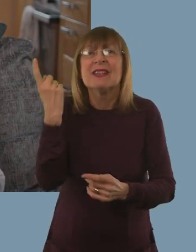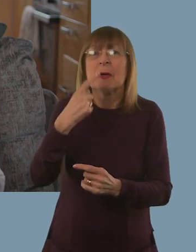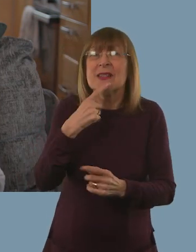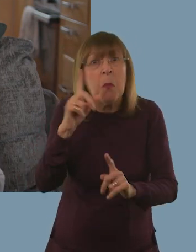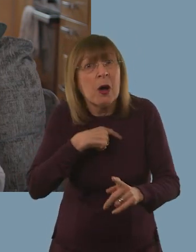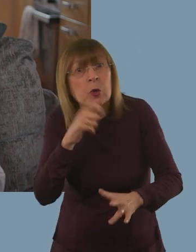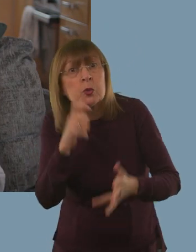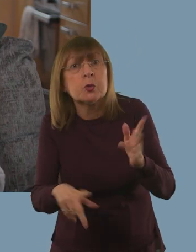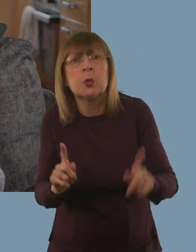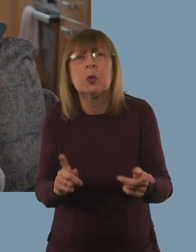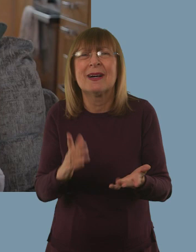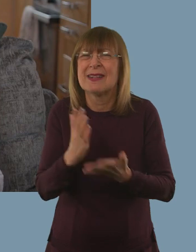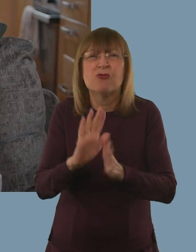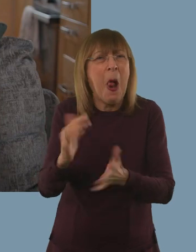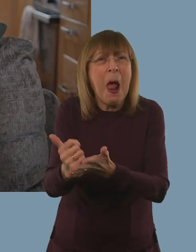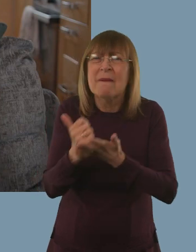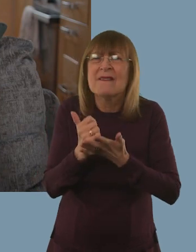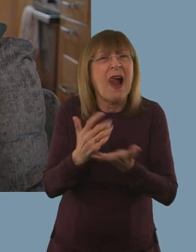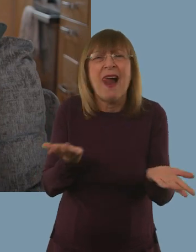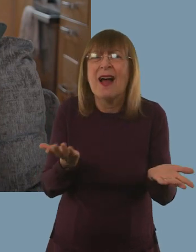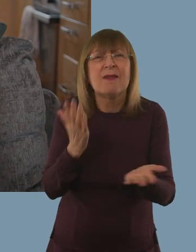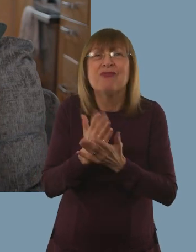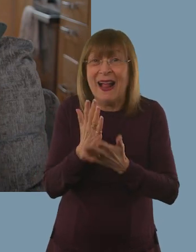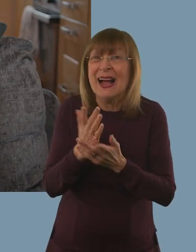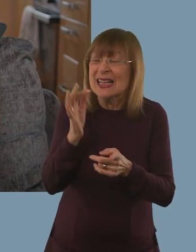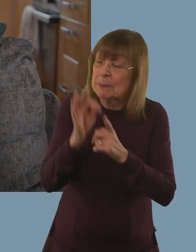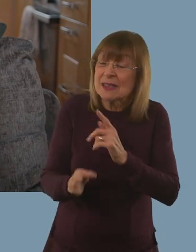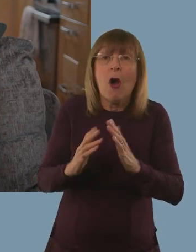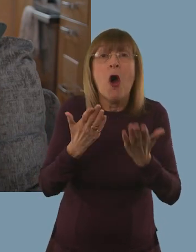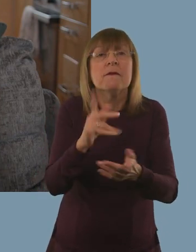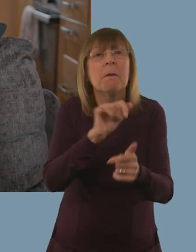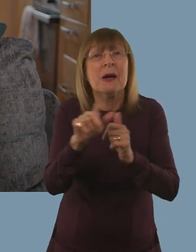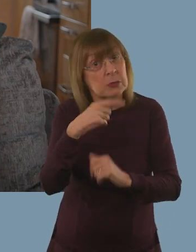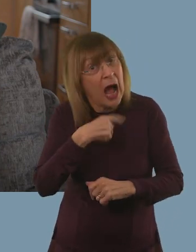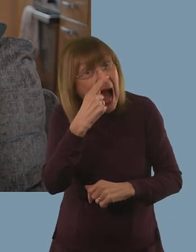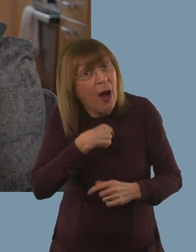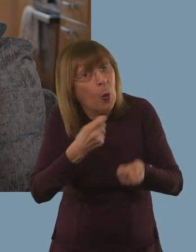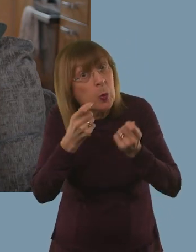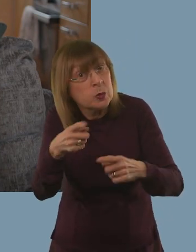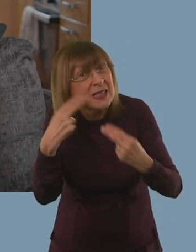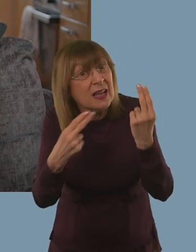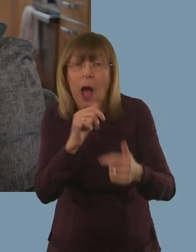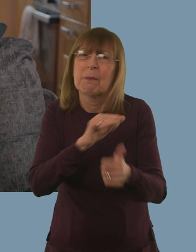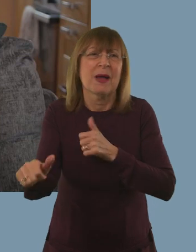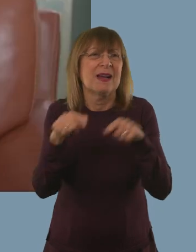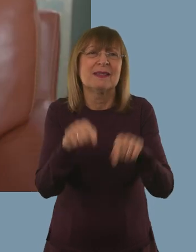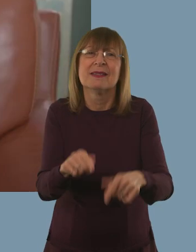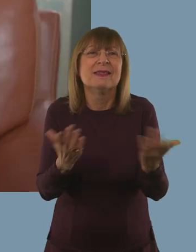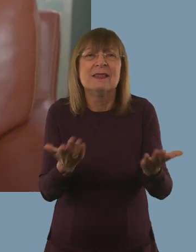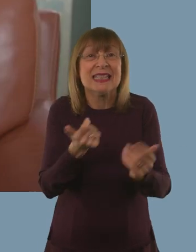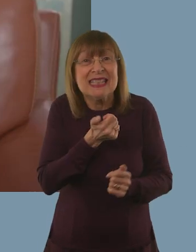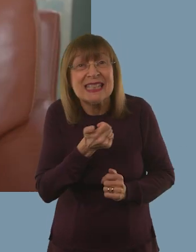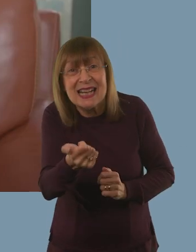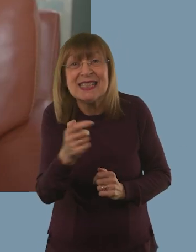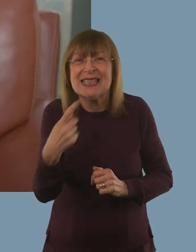do? That's much less useful than a really specific offer. So can I make you dinner is helpful.